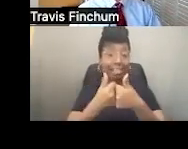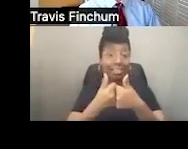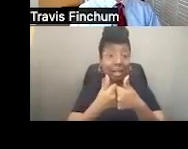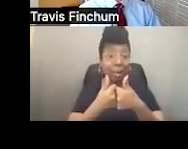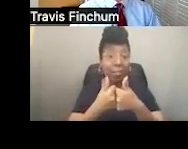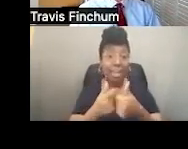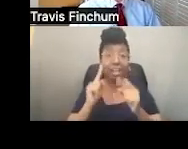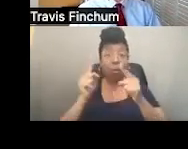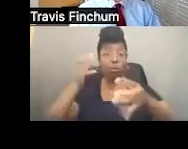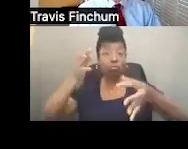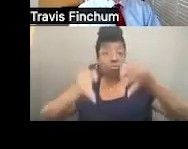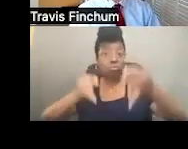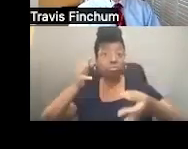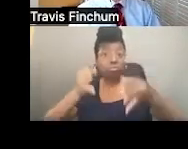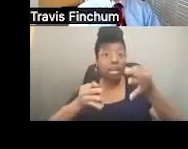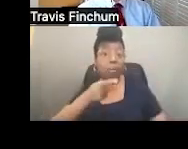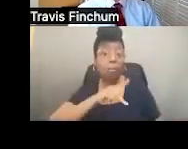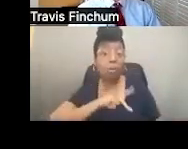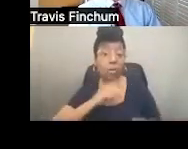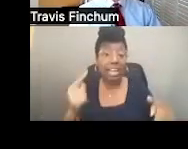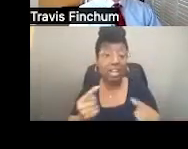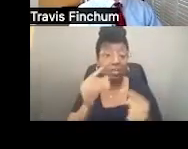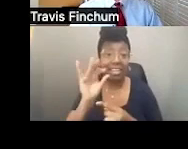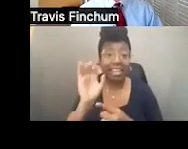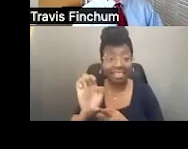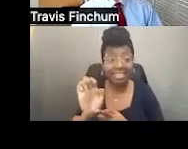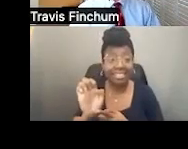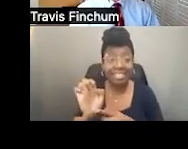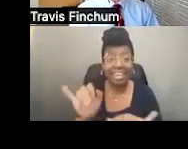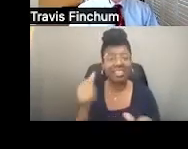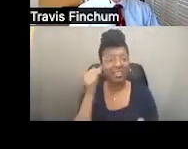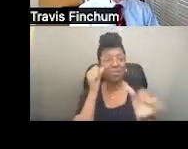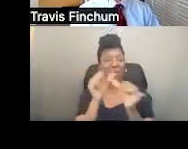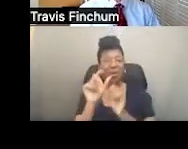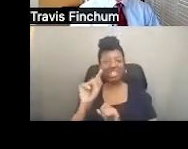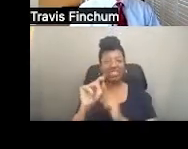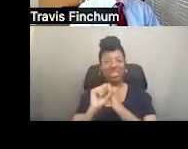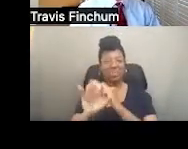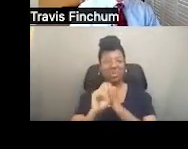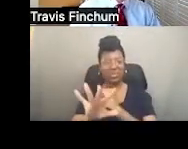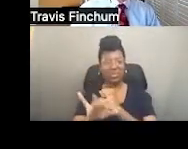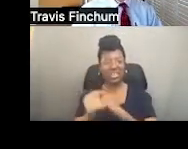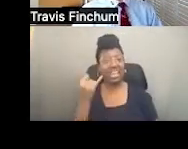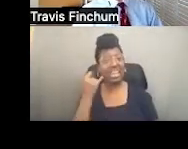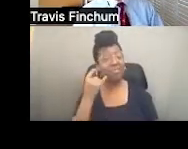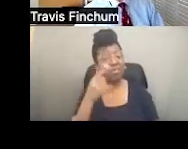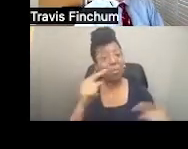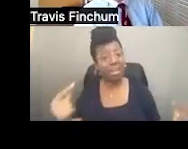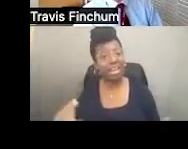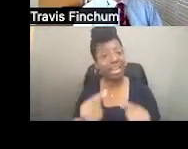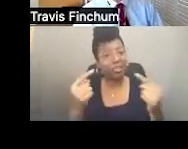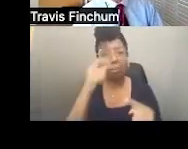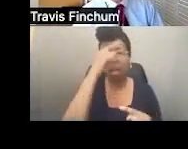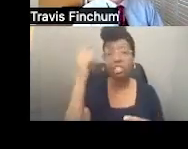there's a personal injury case, and just like the commercials say on TV, if you've been injured because of